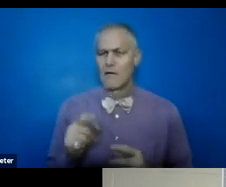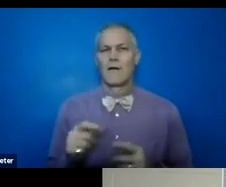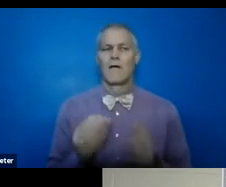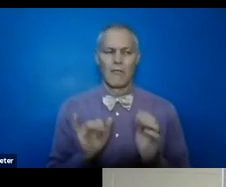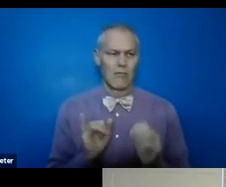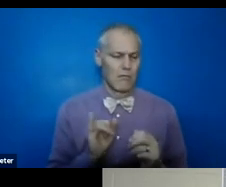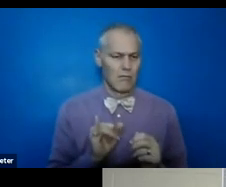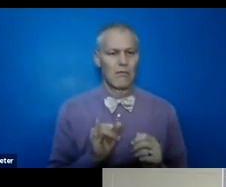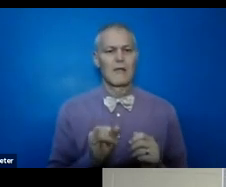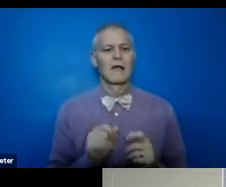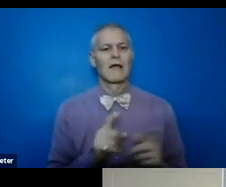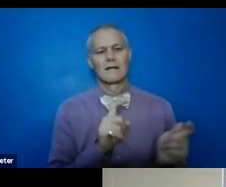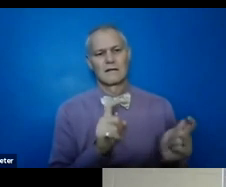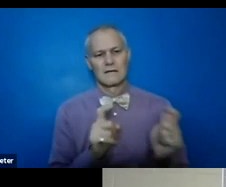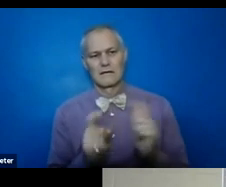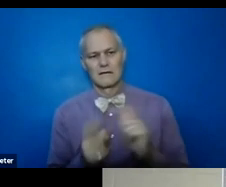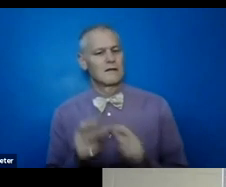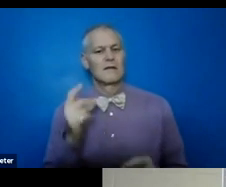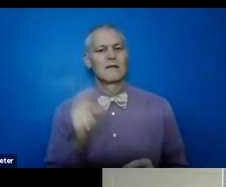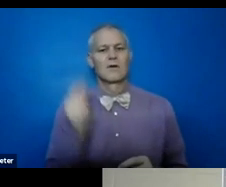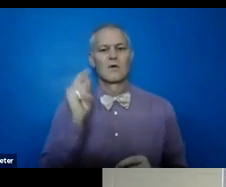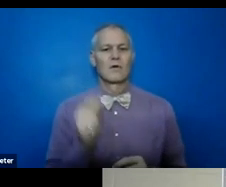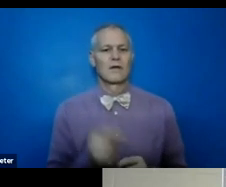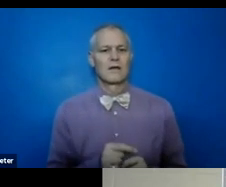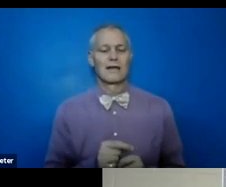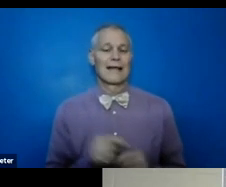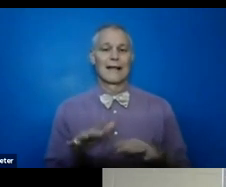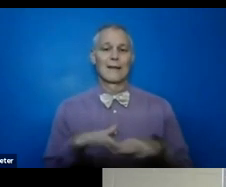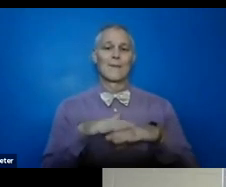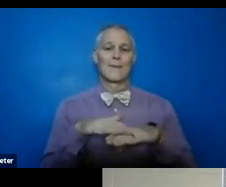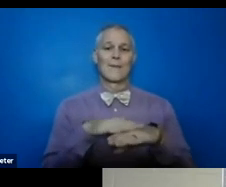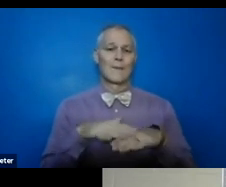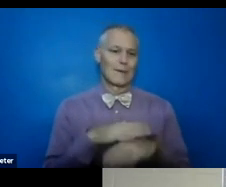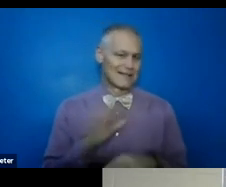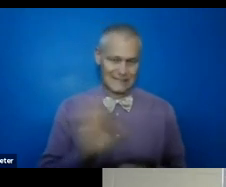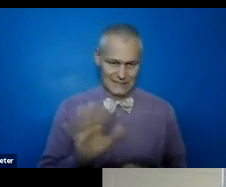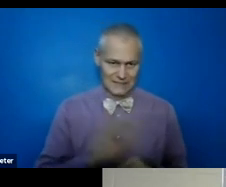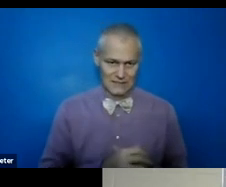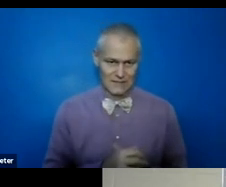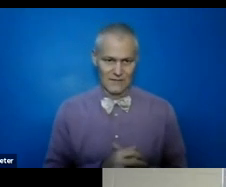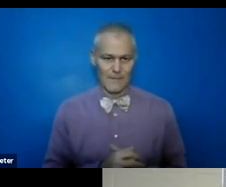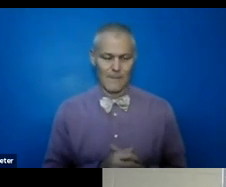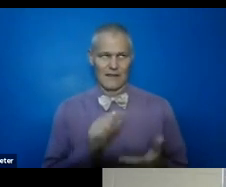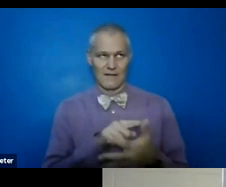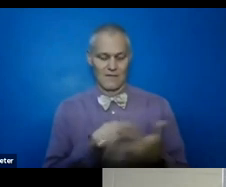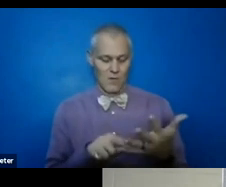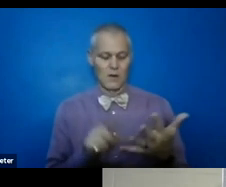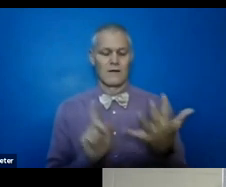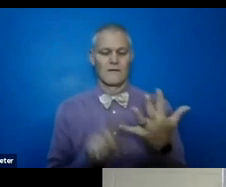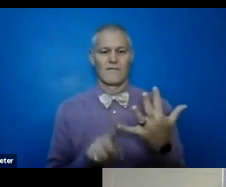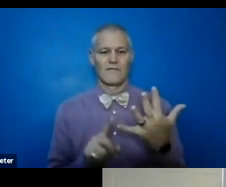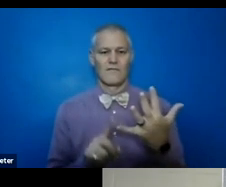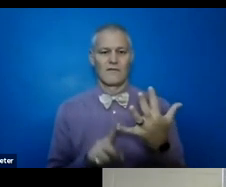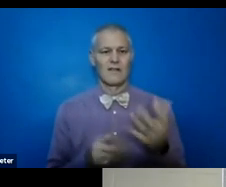to move away from just the quick, light boutique program. So that's 4, and then the 5th is really just the